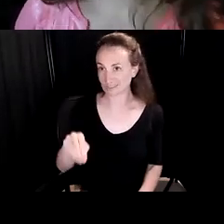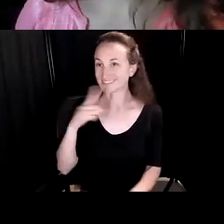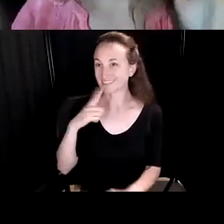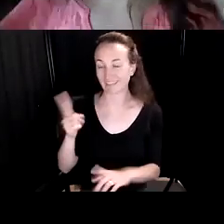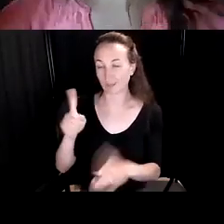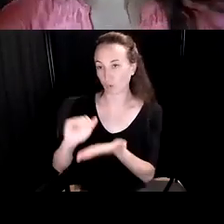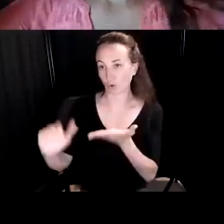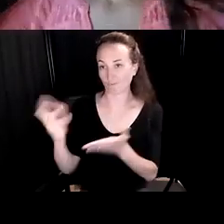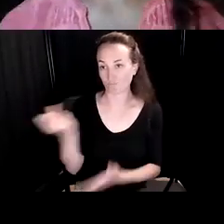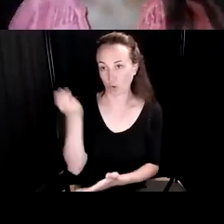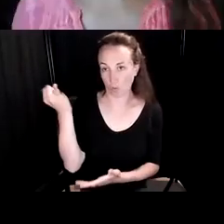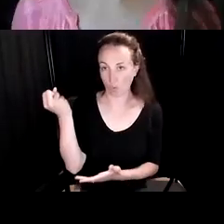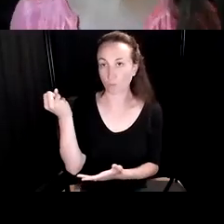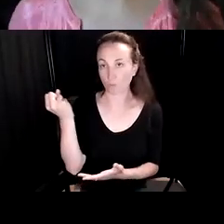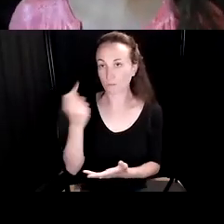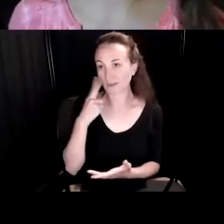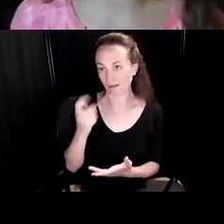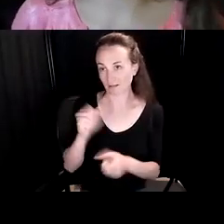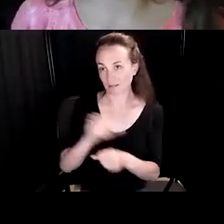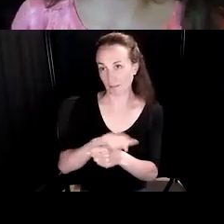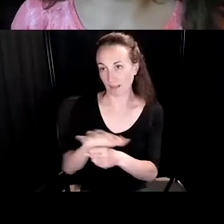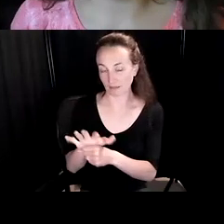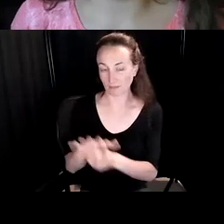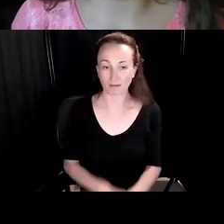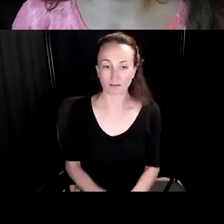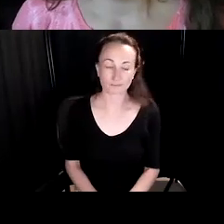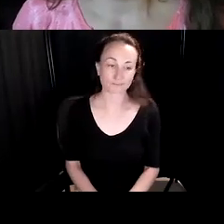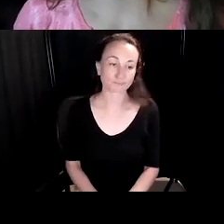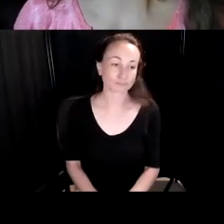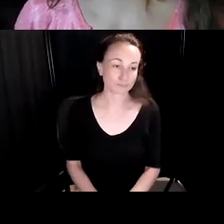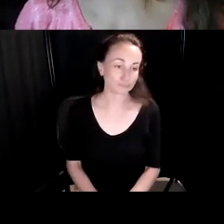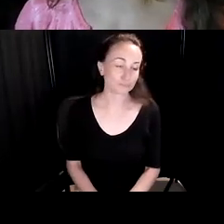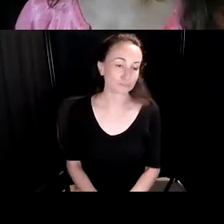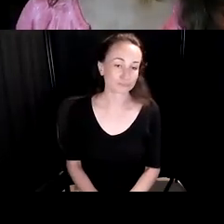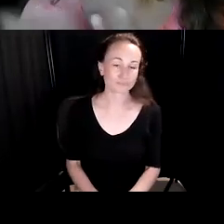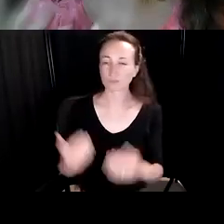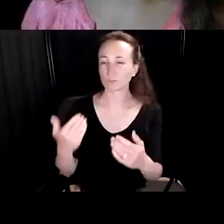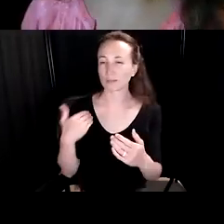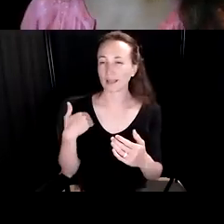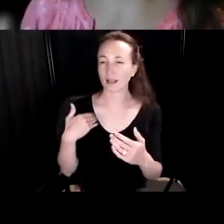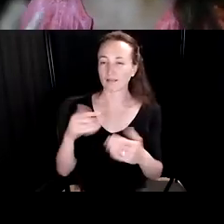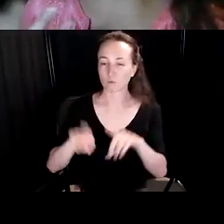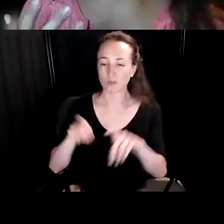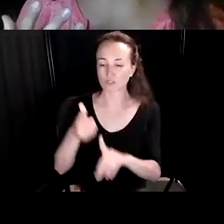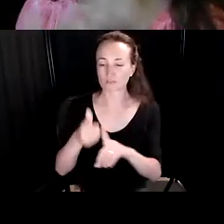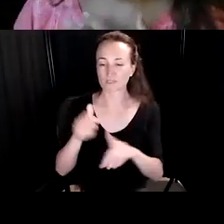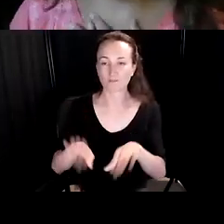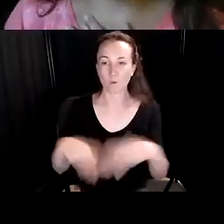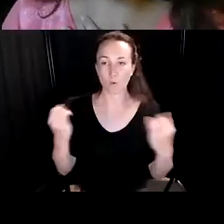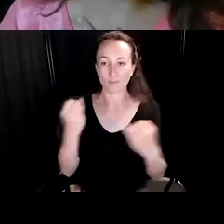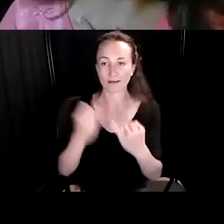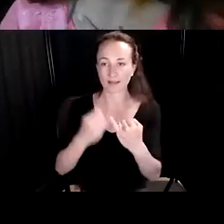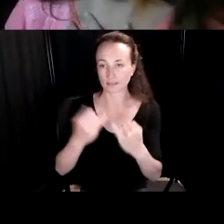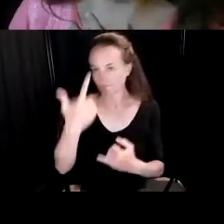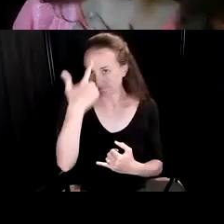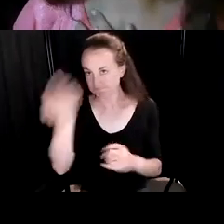And let me go to this slide here. We had some open-ended questions that we're currently coding. And this isn't, you know, I'm sure many